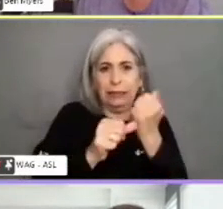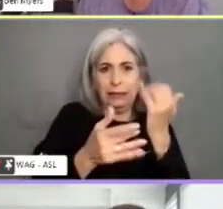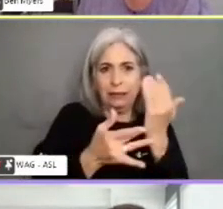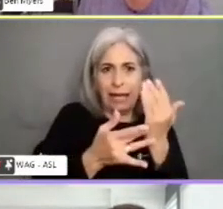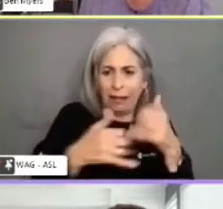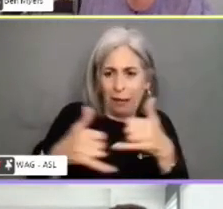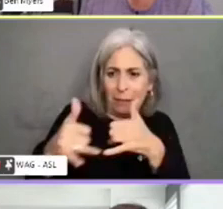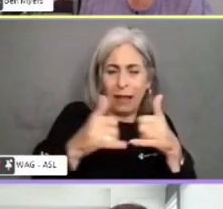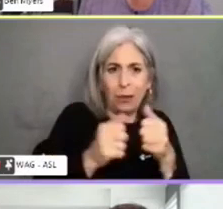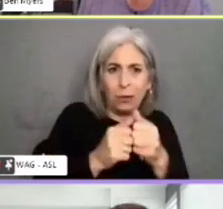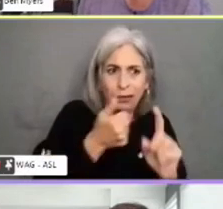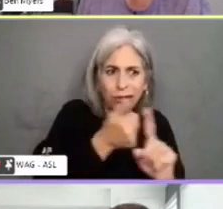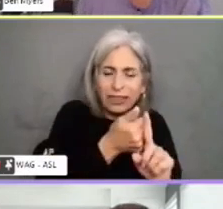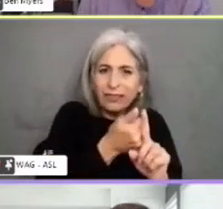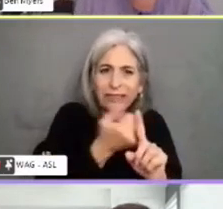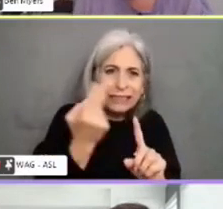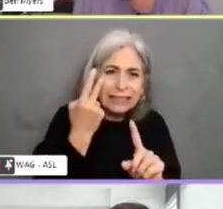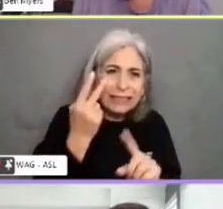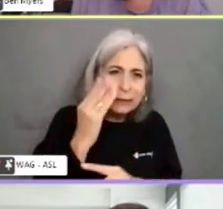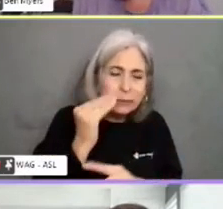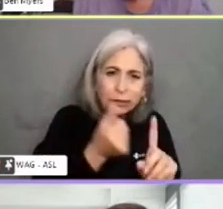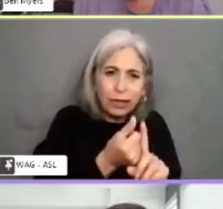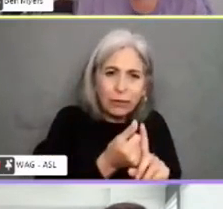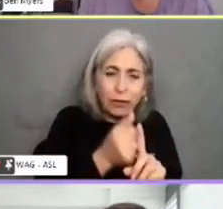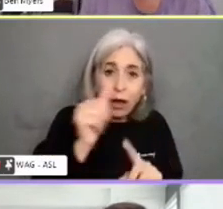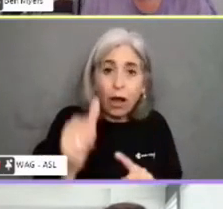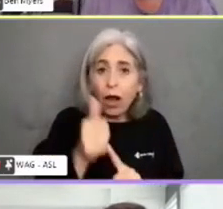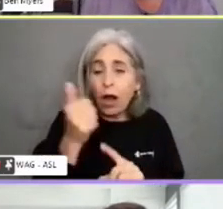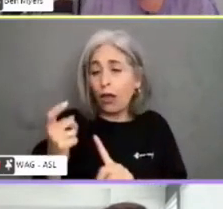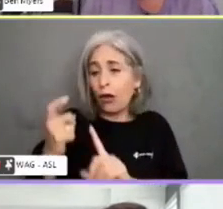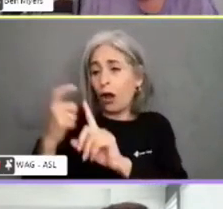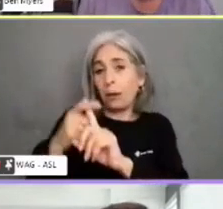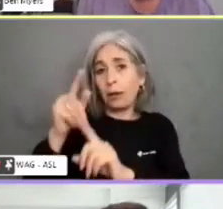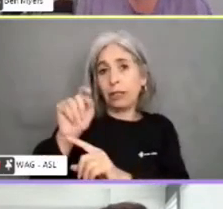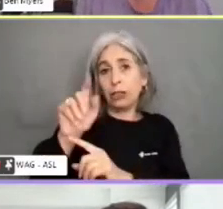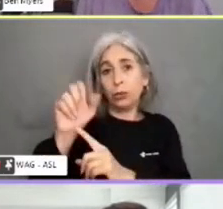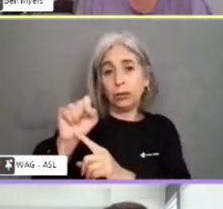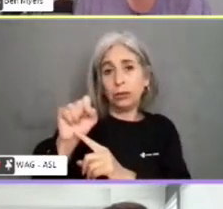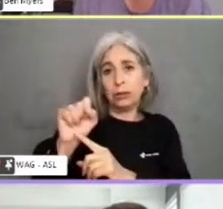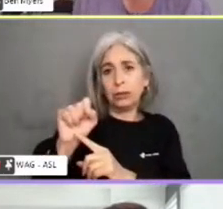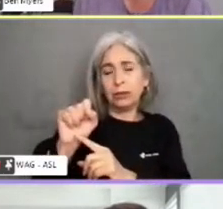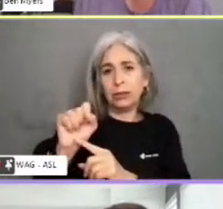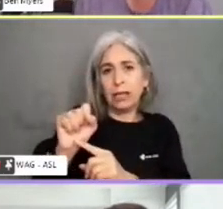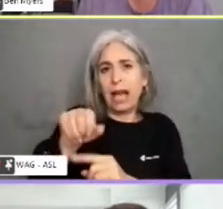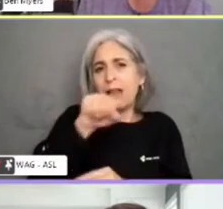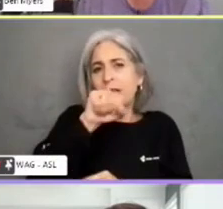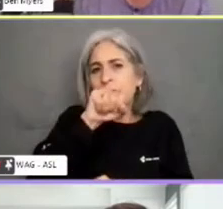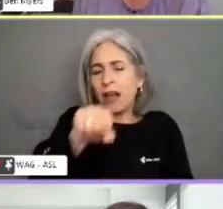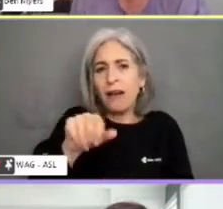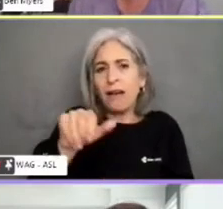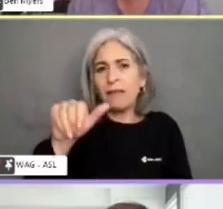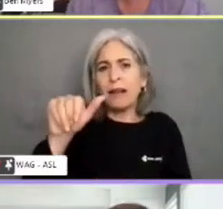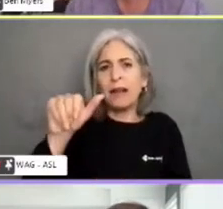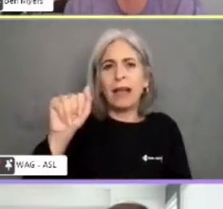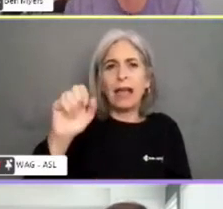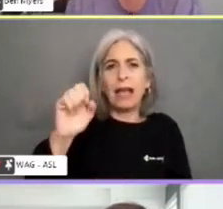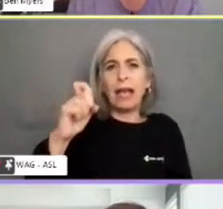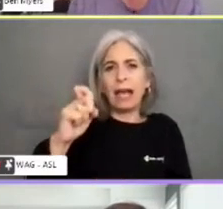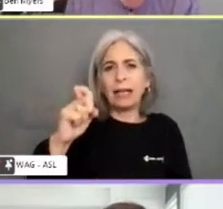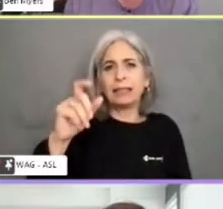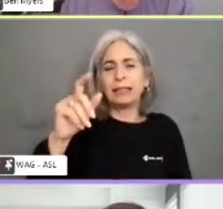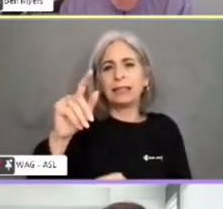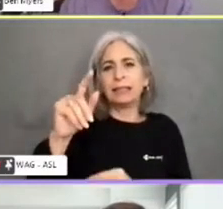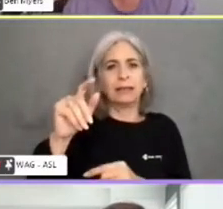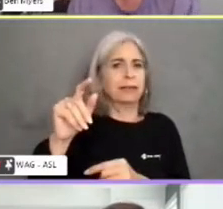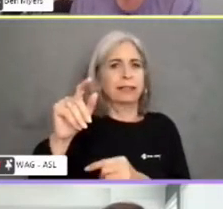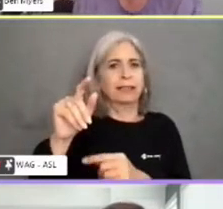yourself. In terms of other automated tools, I am a fan of Axe Dev Tools. I hear that people here might be